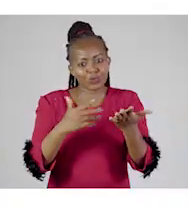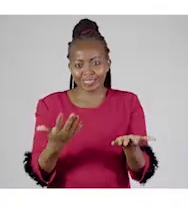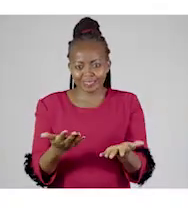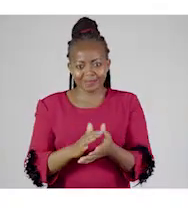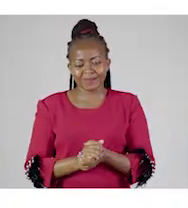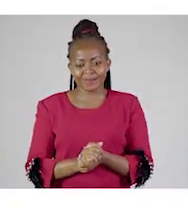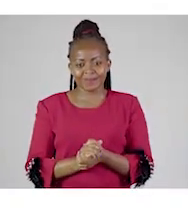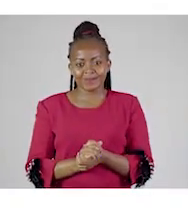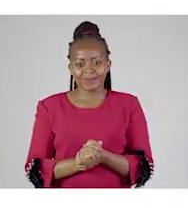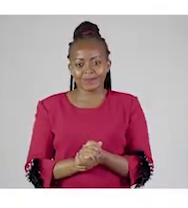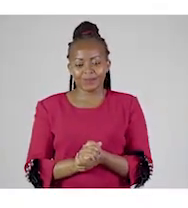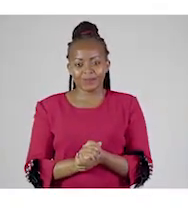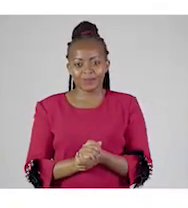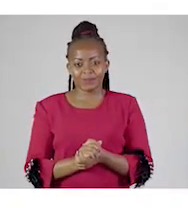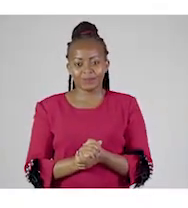next?